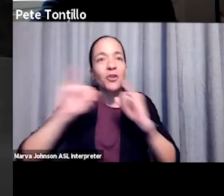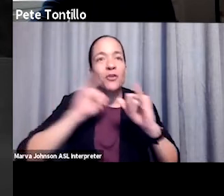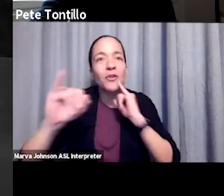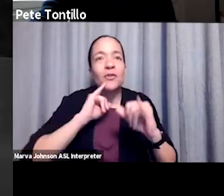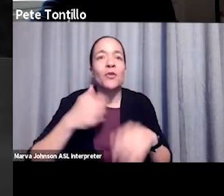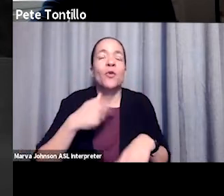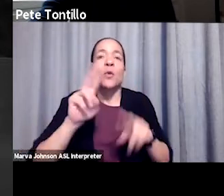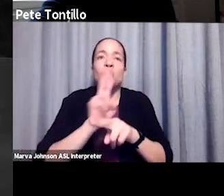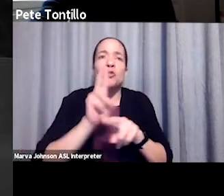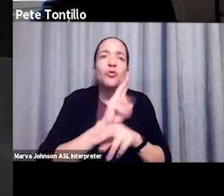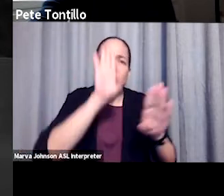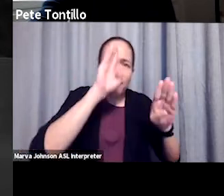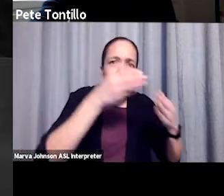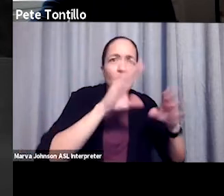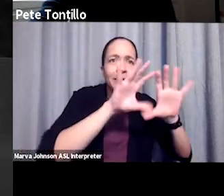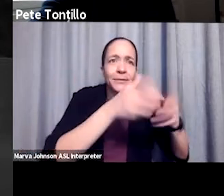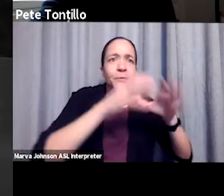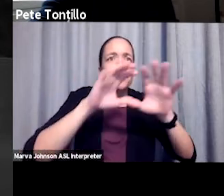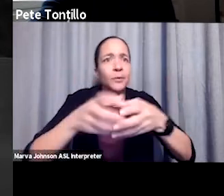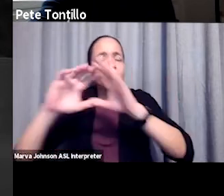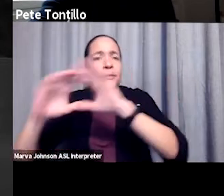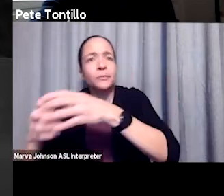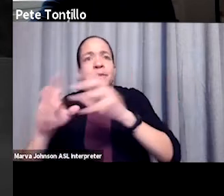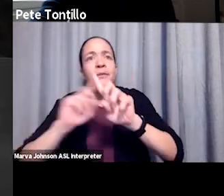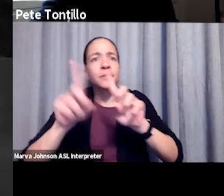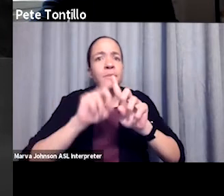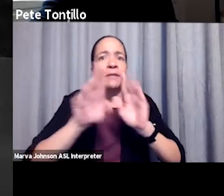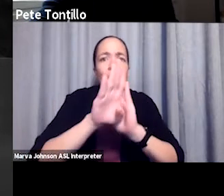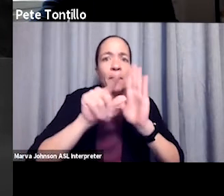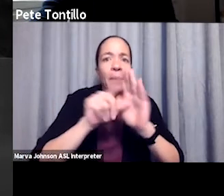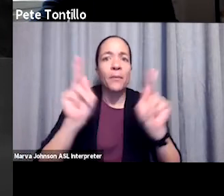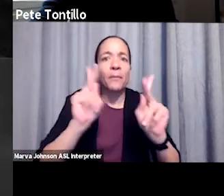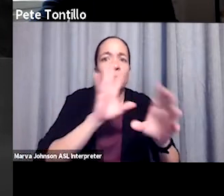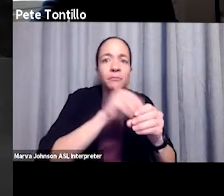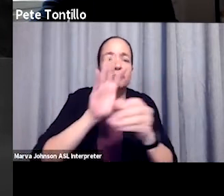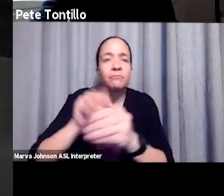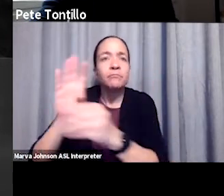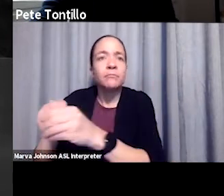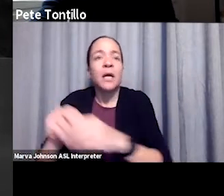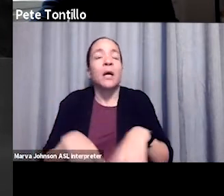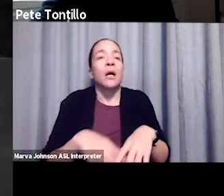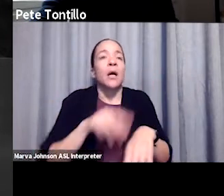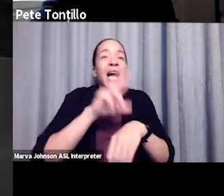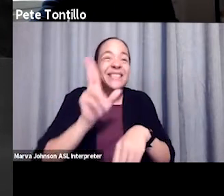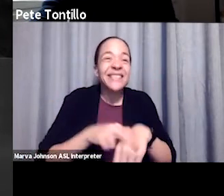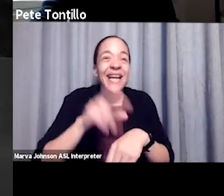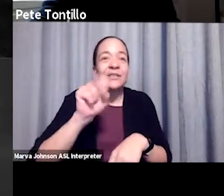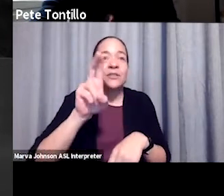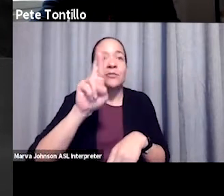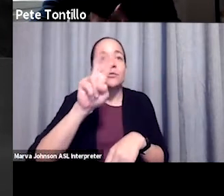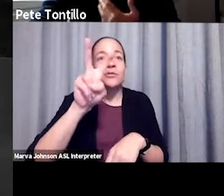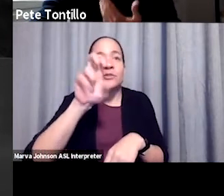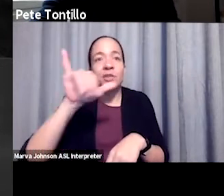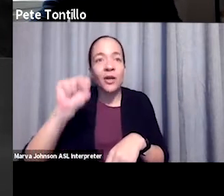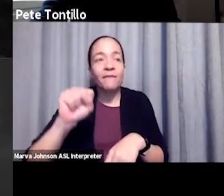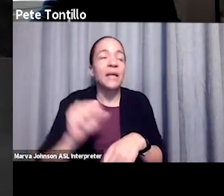all demographic and ideological stripes. We've done it through a number of rounds of national surveys. And questions like